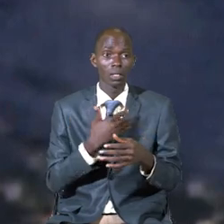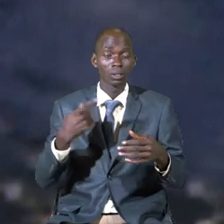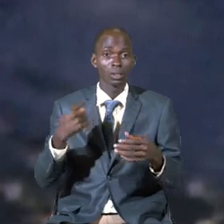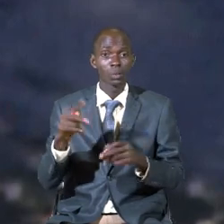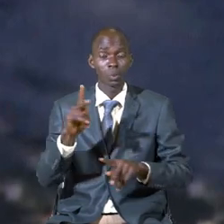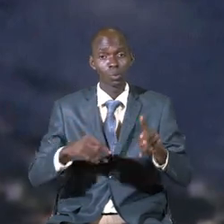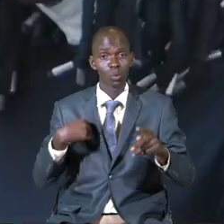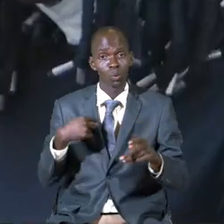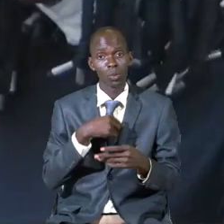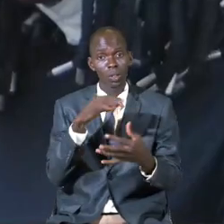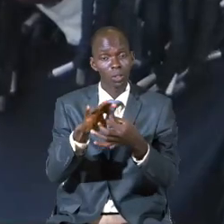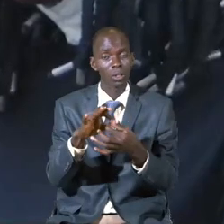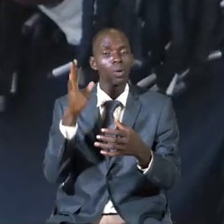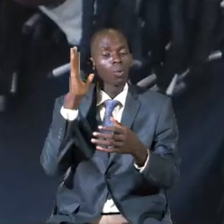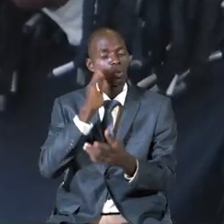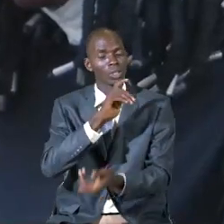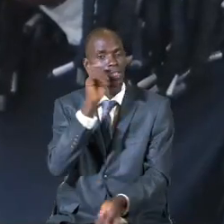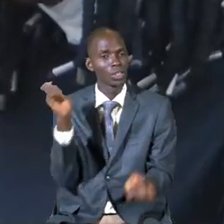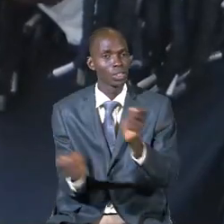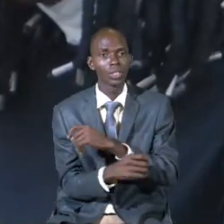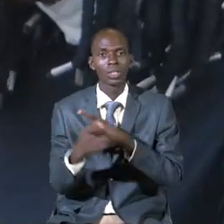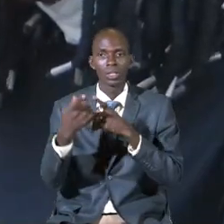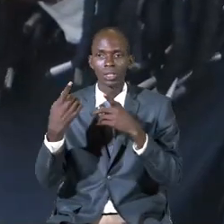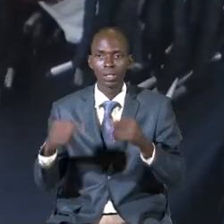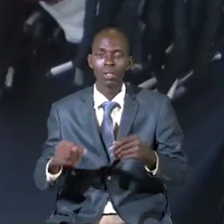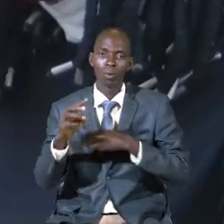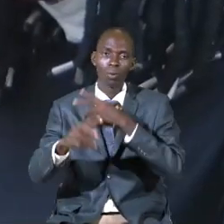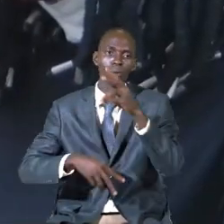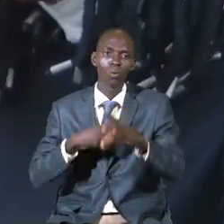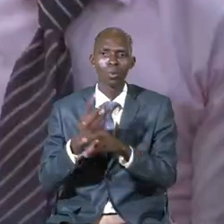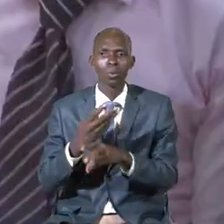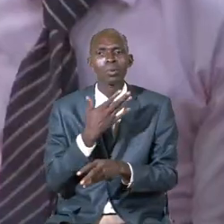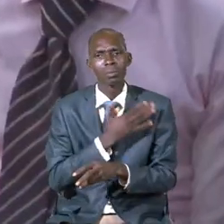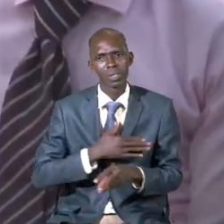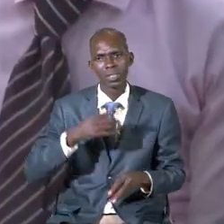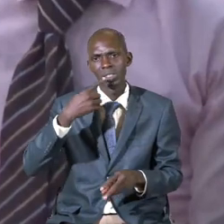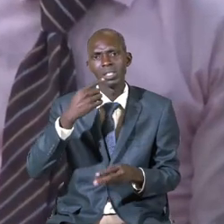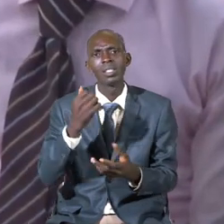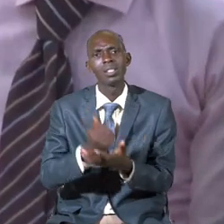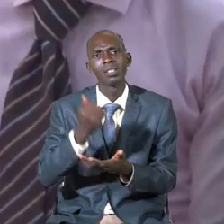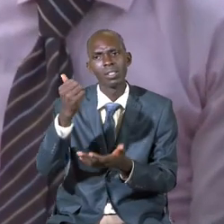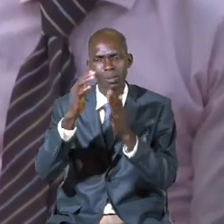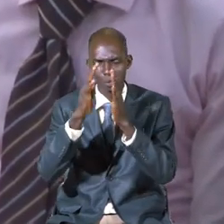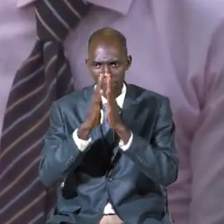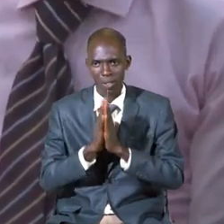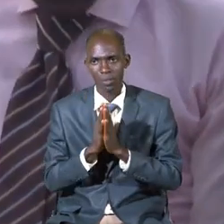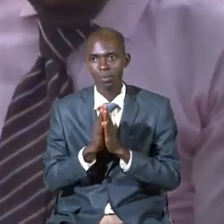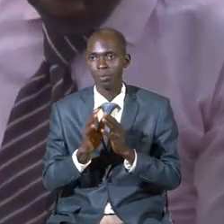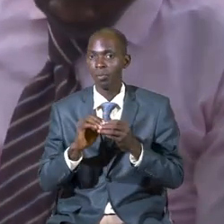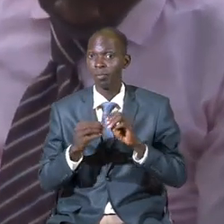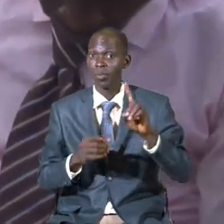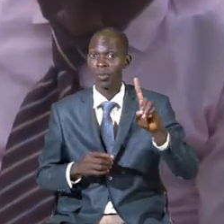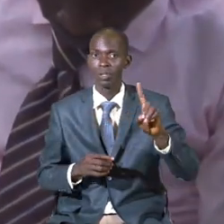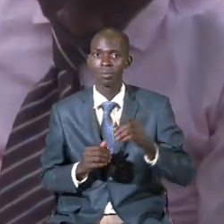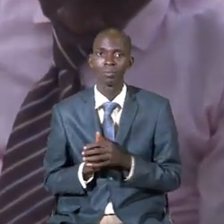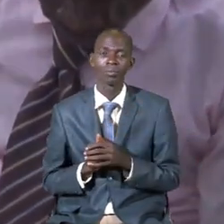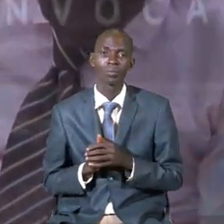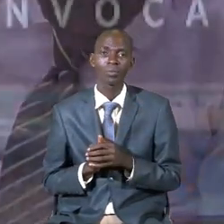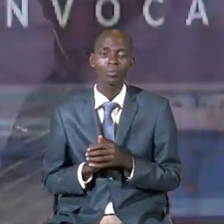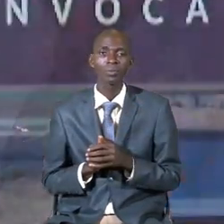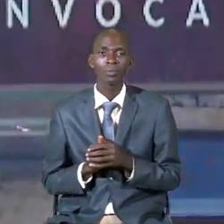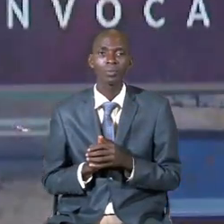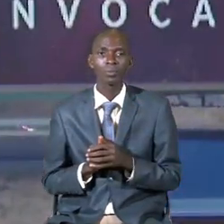rest of the world tell me amen number one toiling